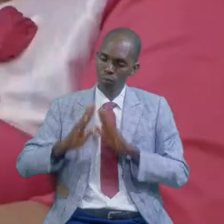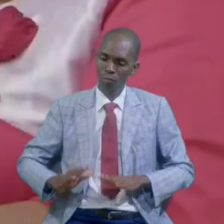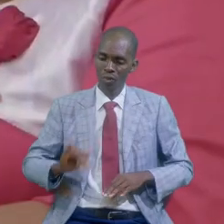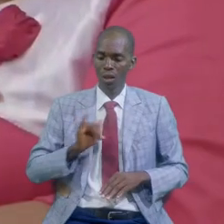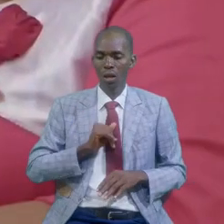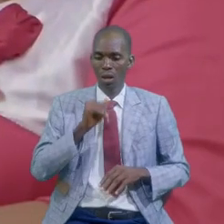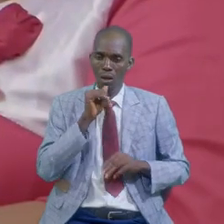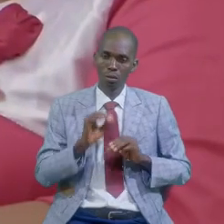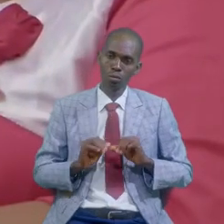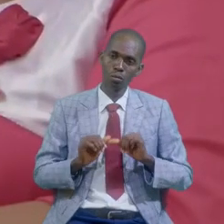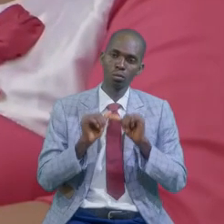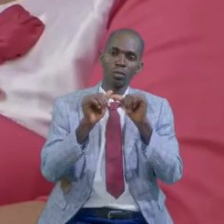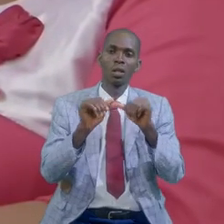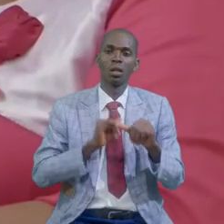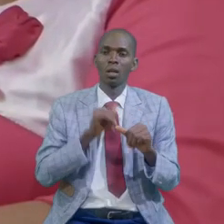I am moving on.